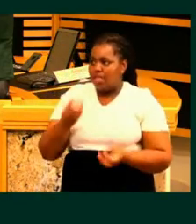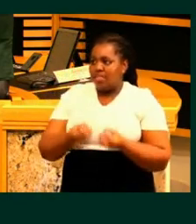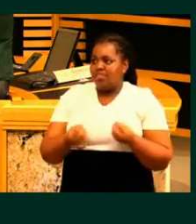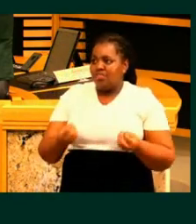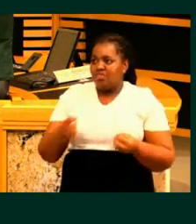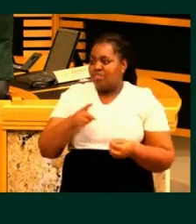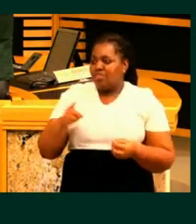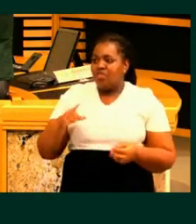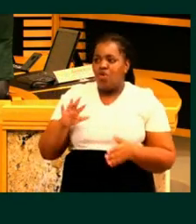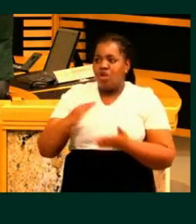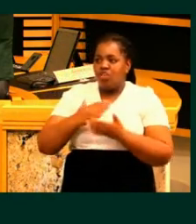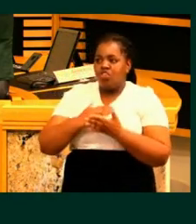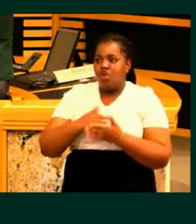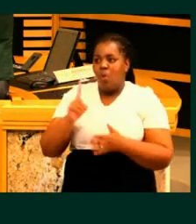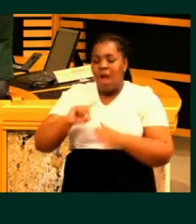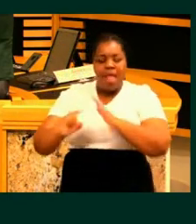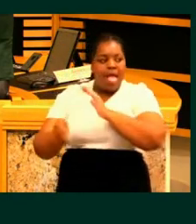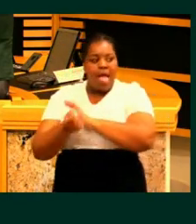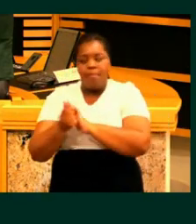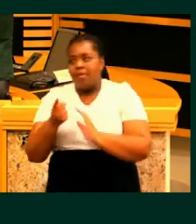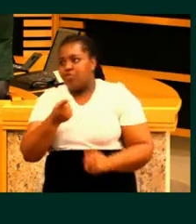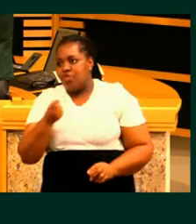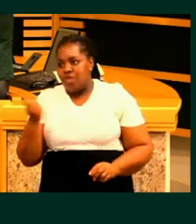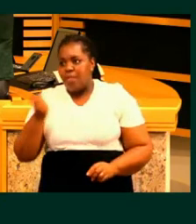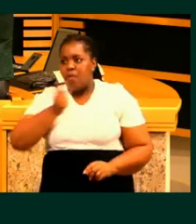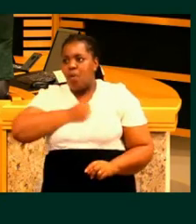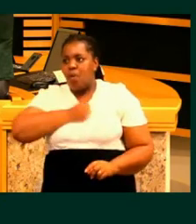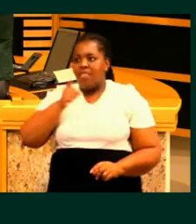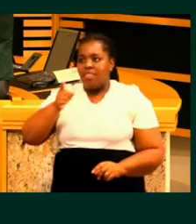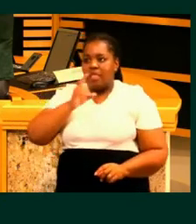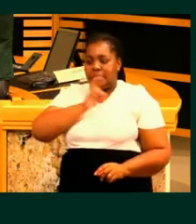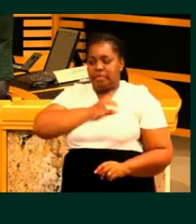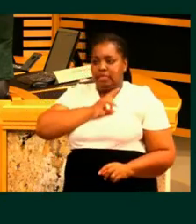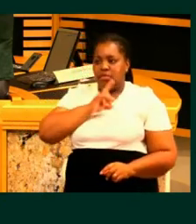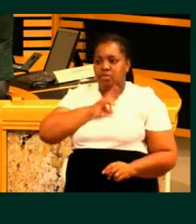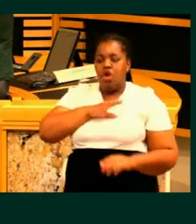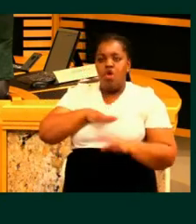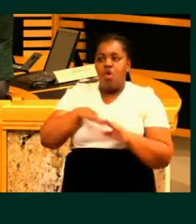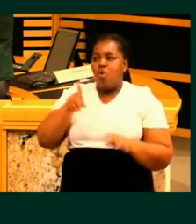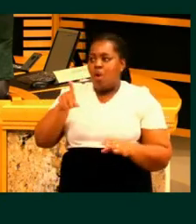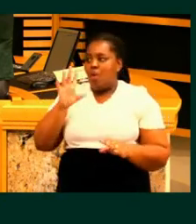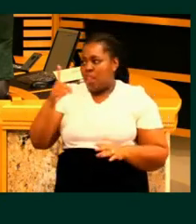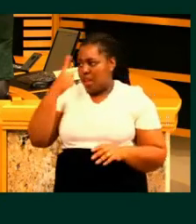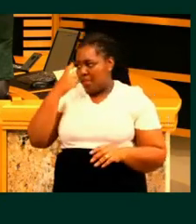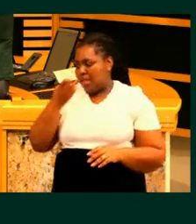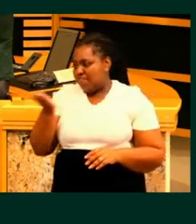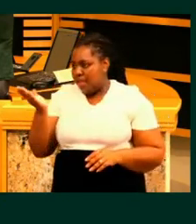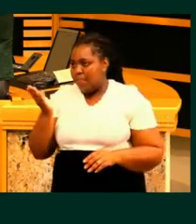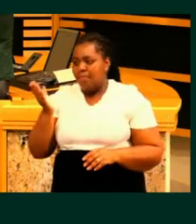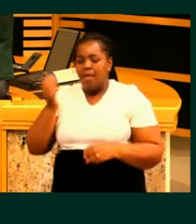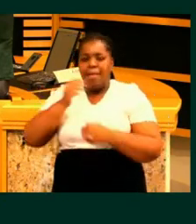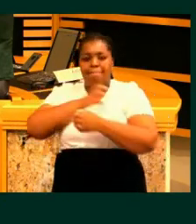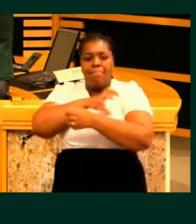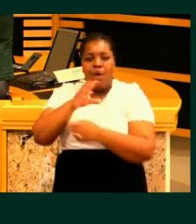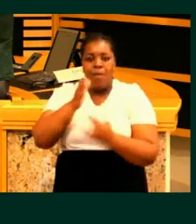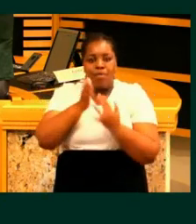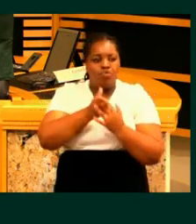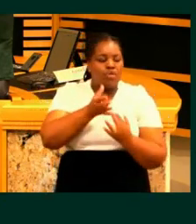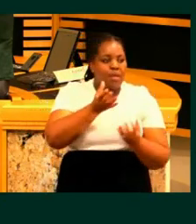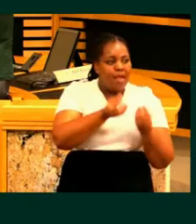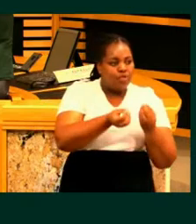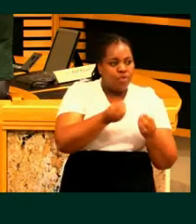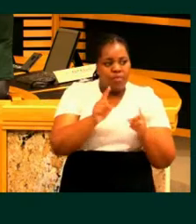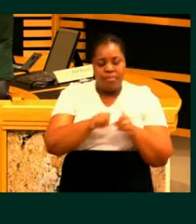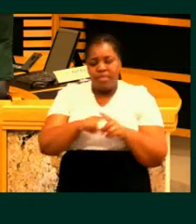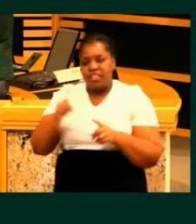often do not share what happened to them because they fear that no one will believe them the power between educator and student